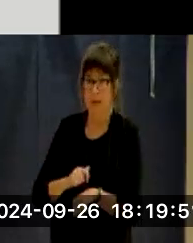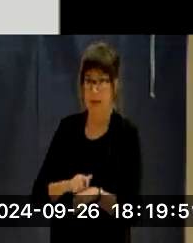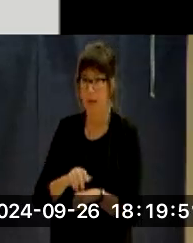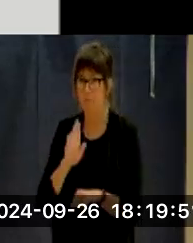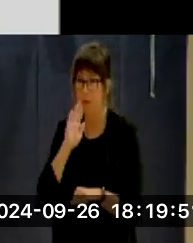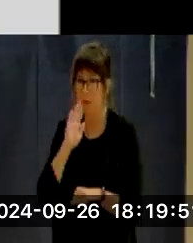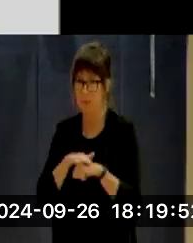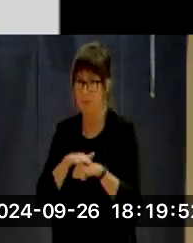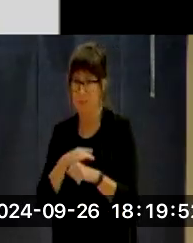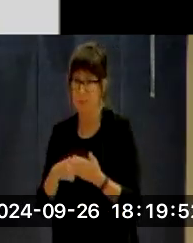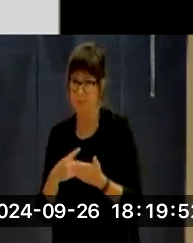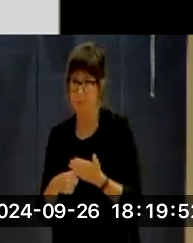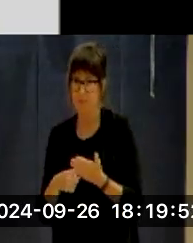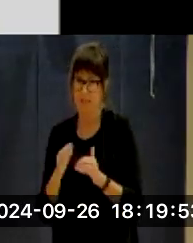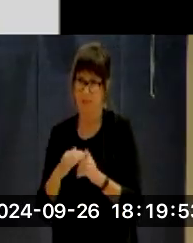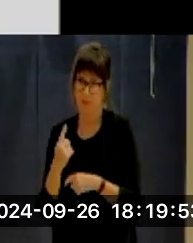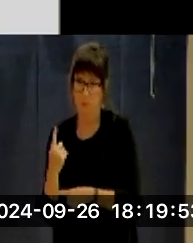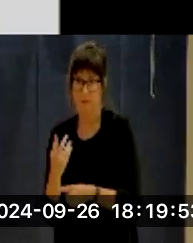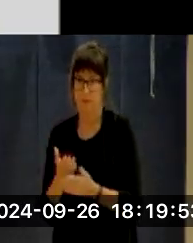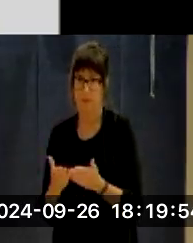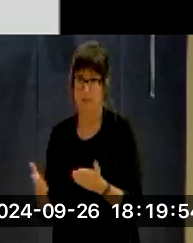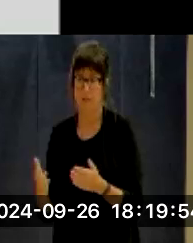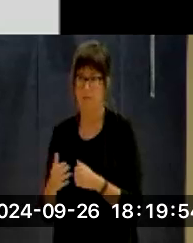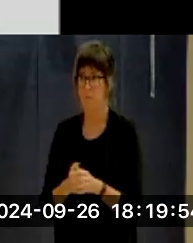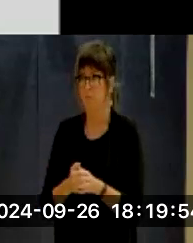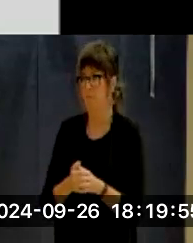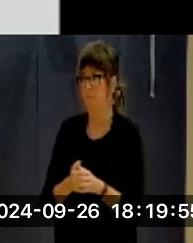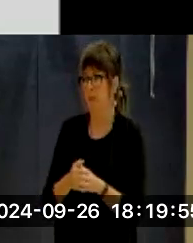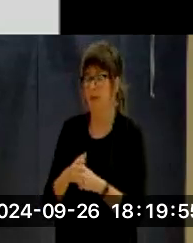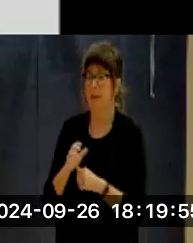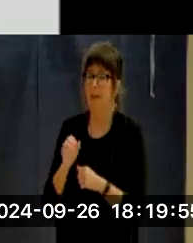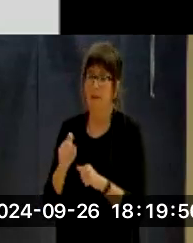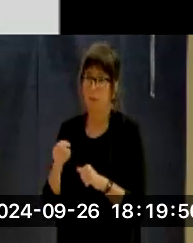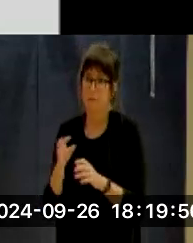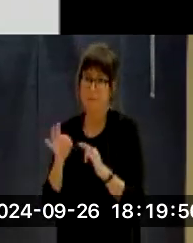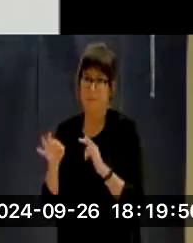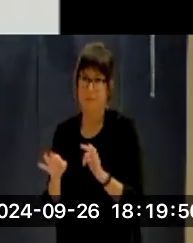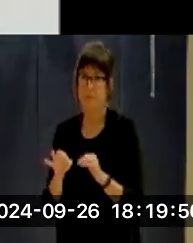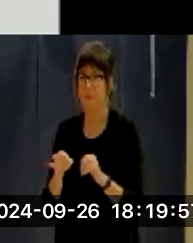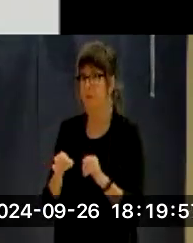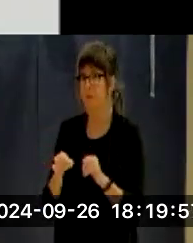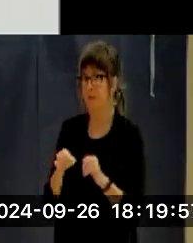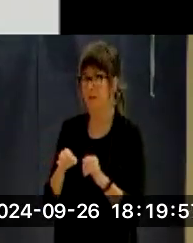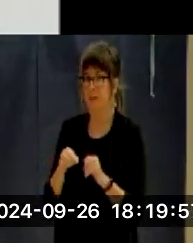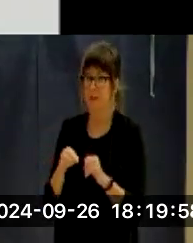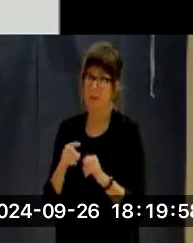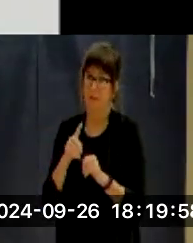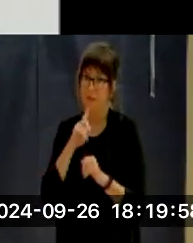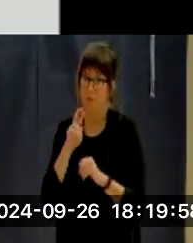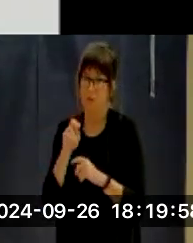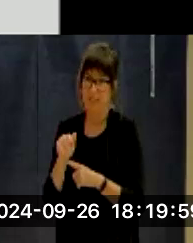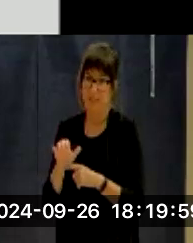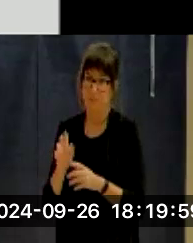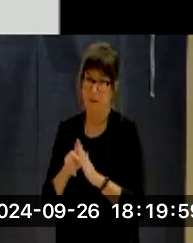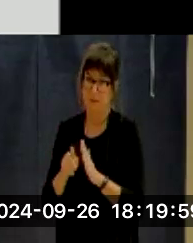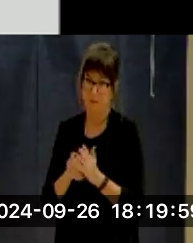mention at least one though. Likewise, I'll only be able to refer briefly to a few of the realistic policy recommendations that I hope you'll consider, and I